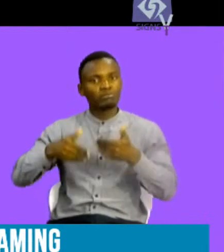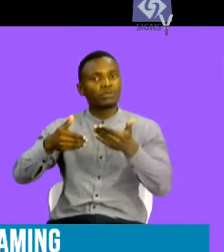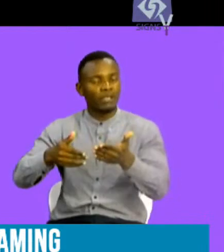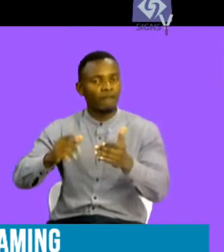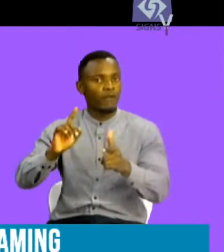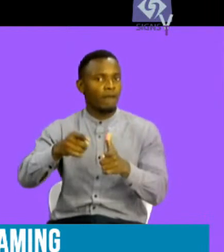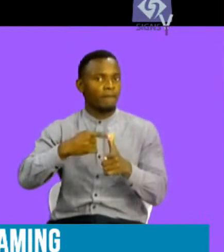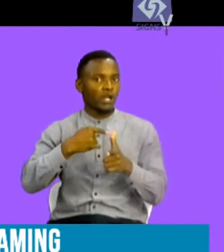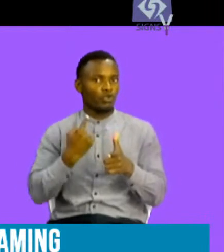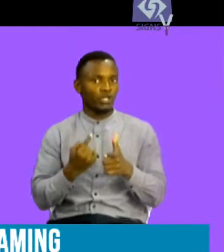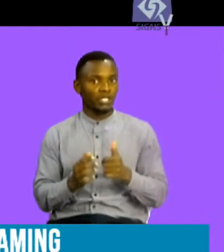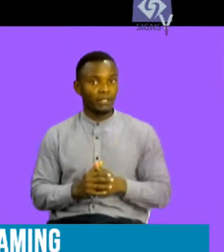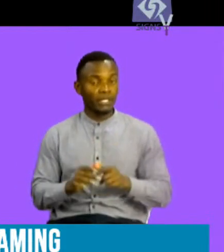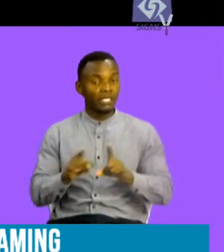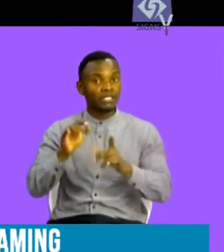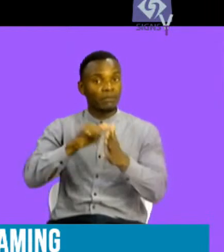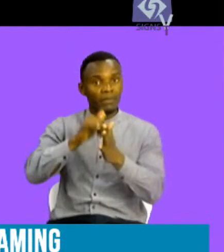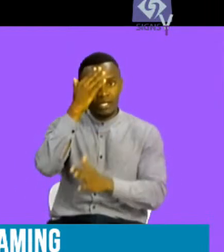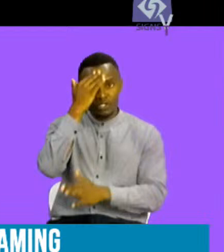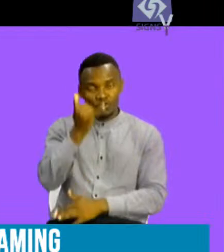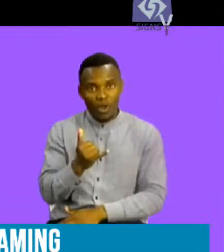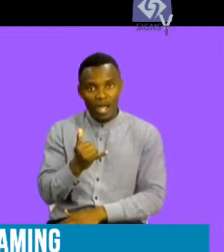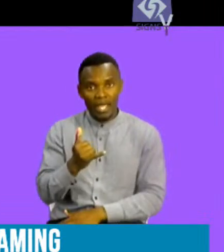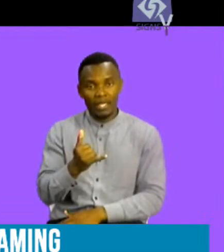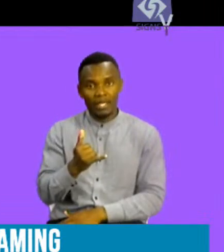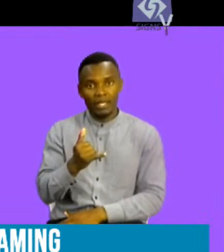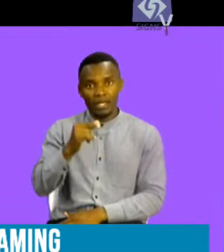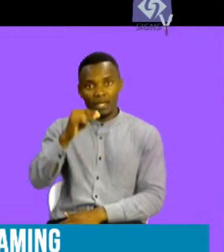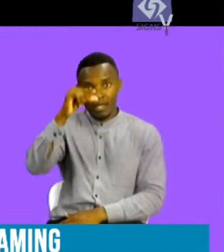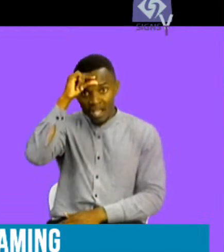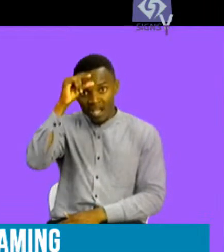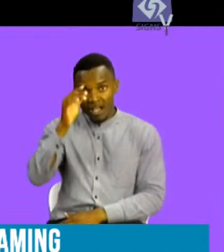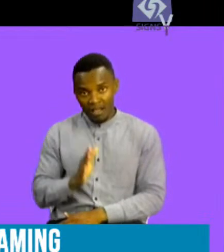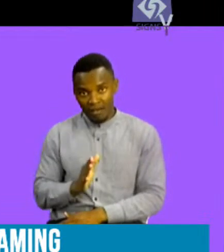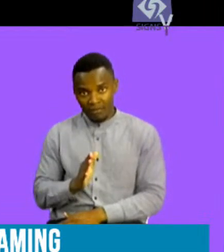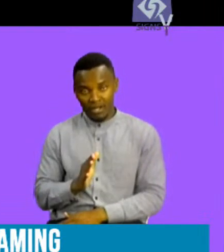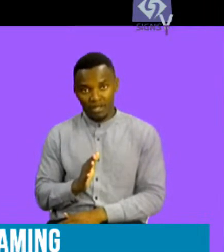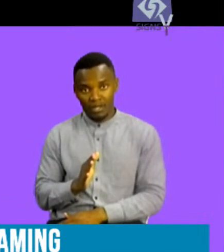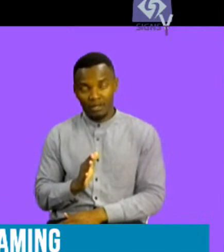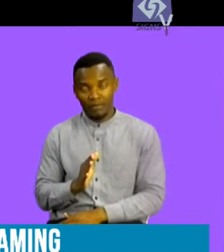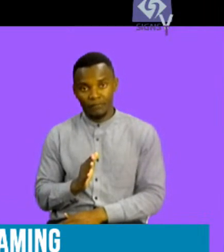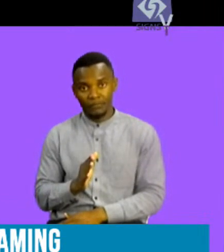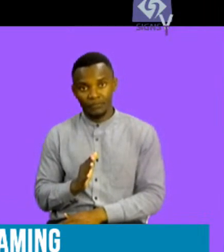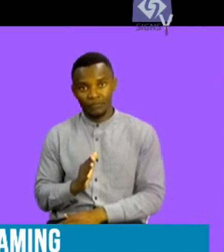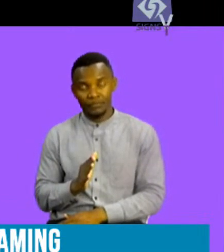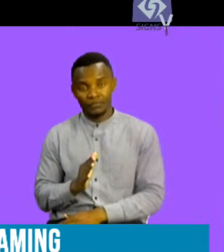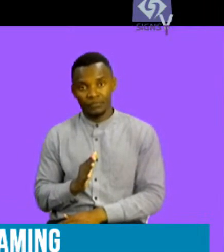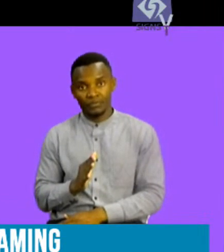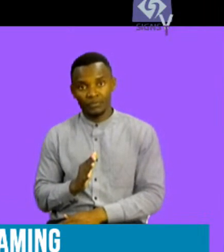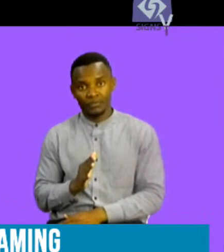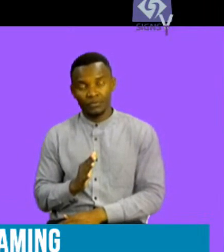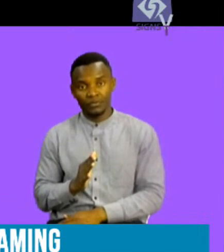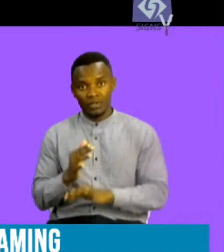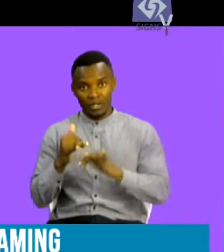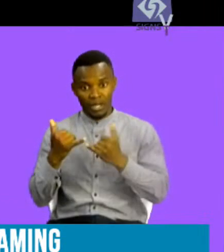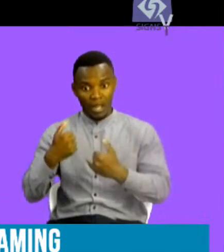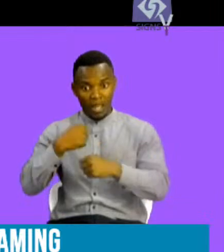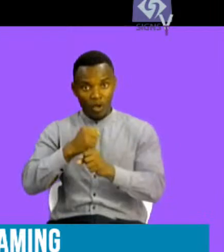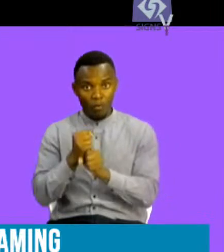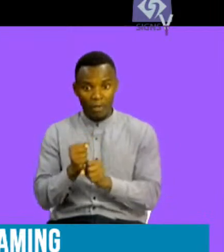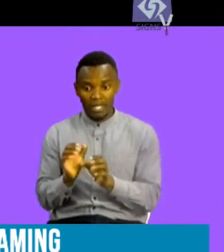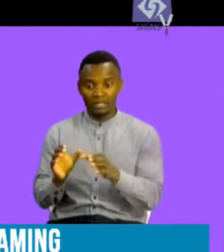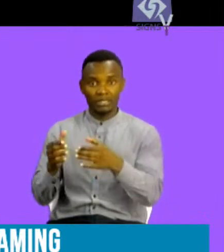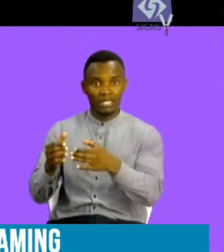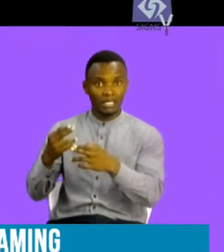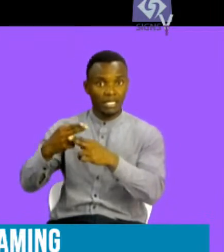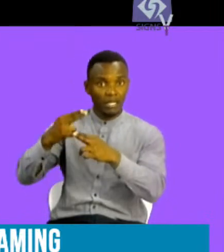is why even His Excellency, the governor, when he constituted the government, we now have a sector called